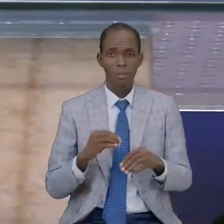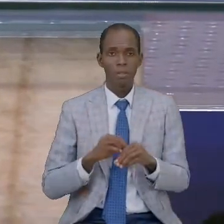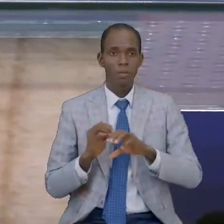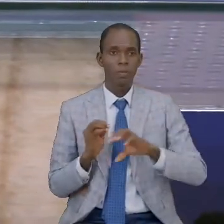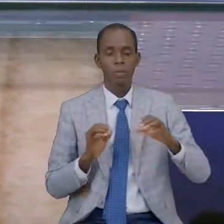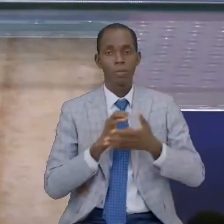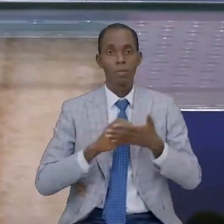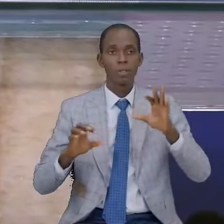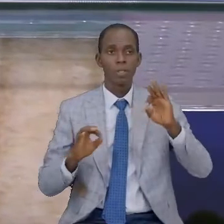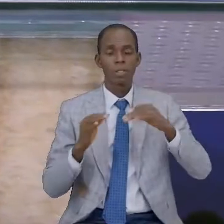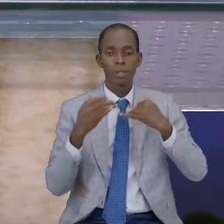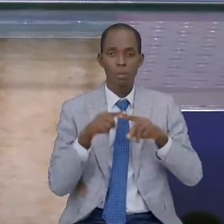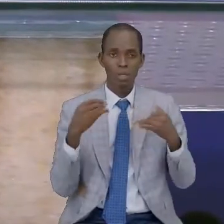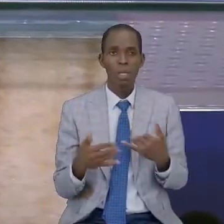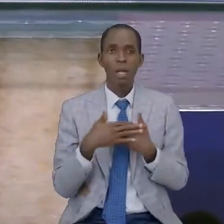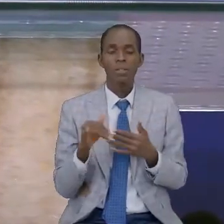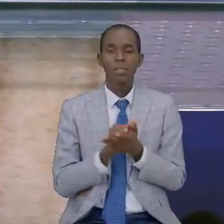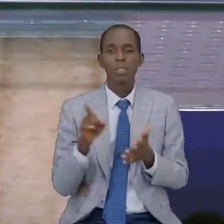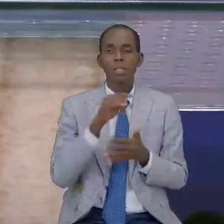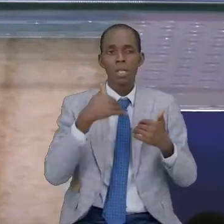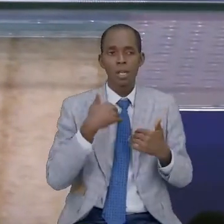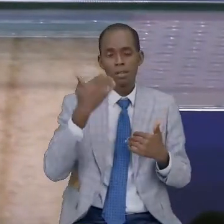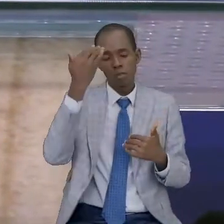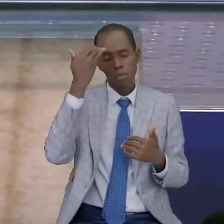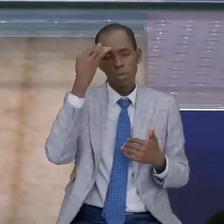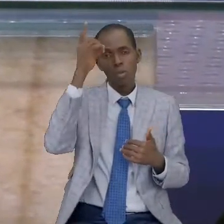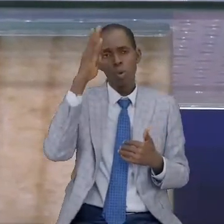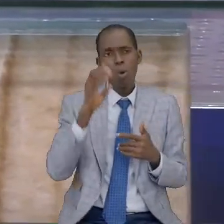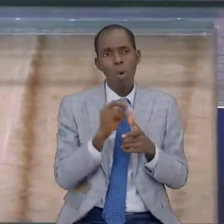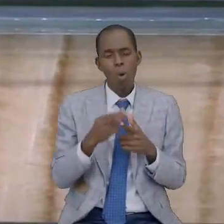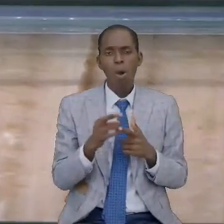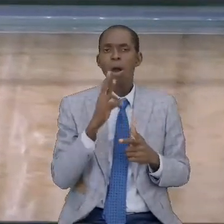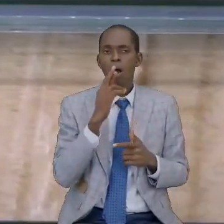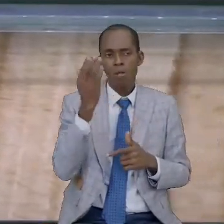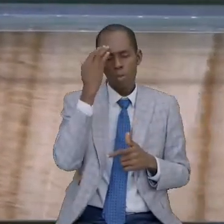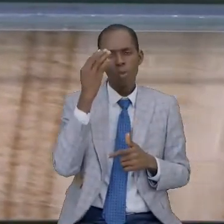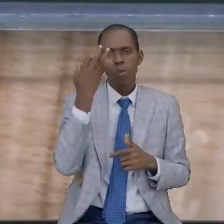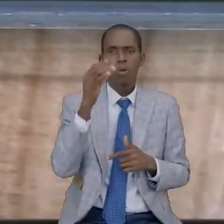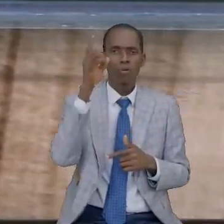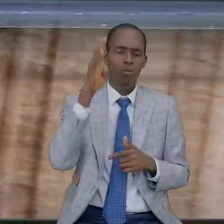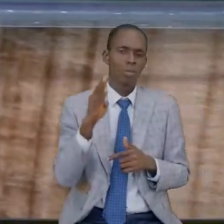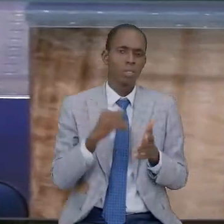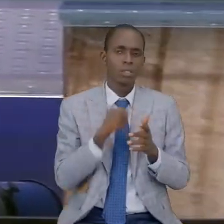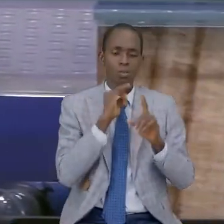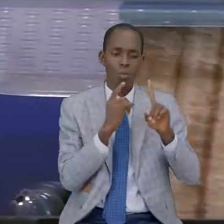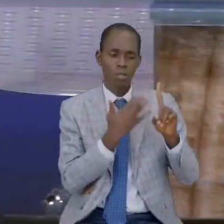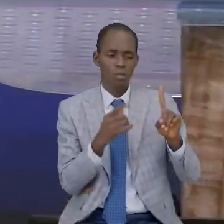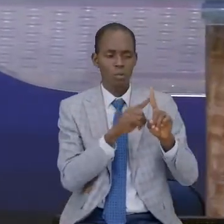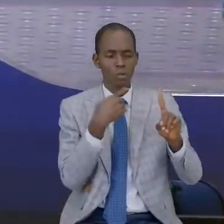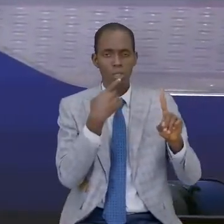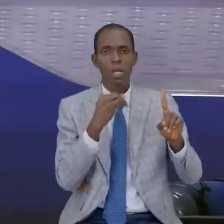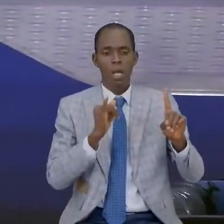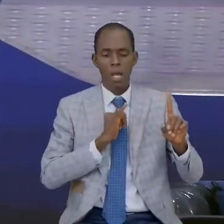now, after that ye have not God, or rather, are known of God. It's one thing for you to say, I